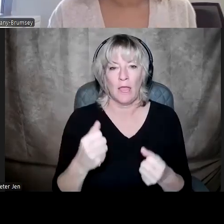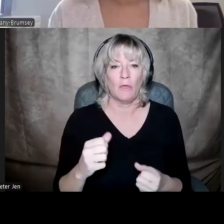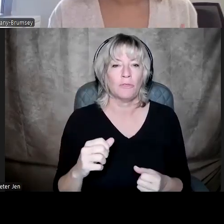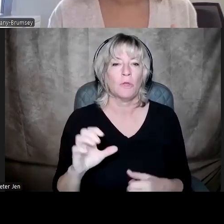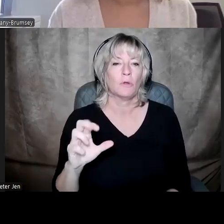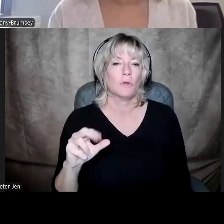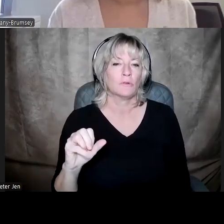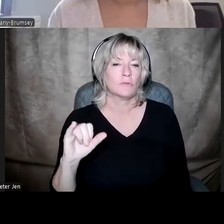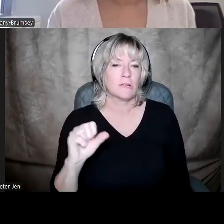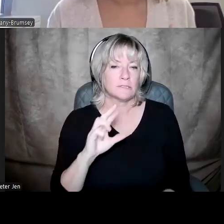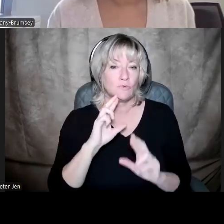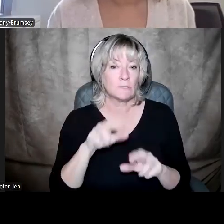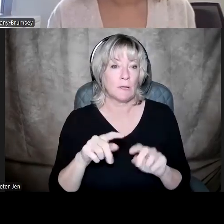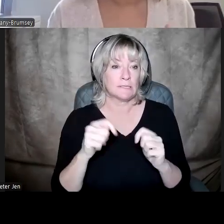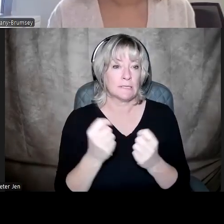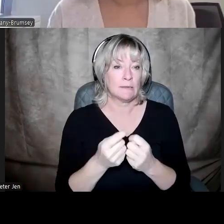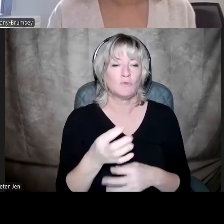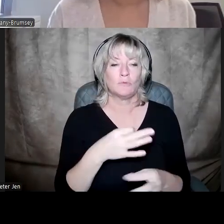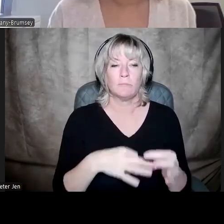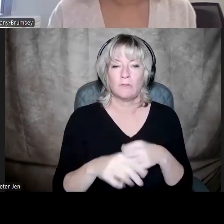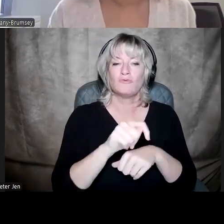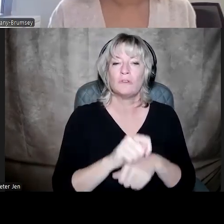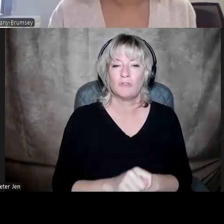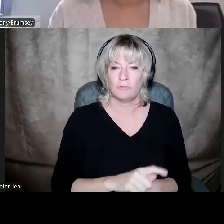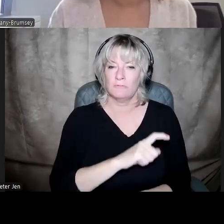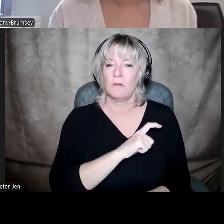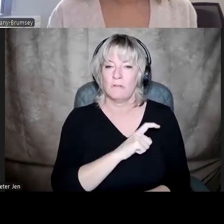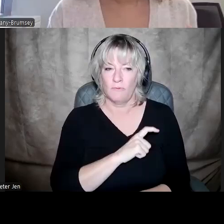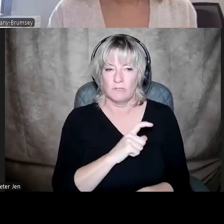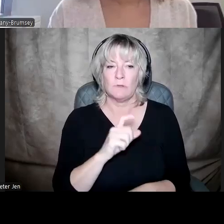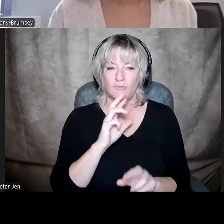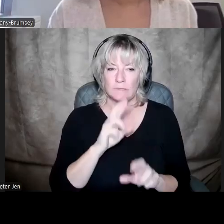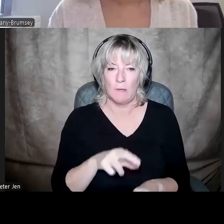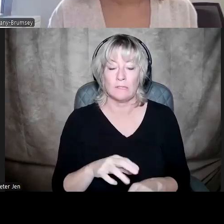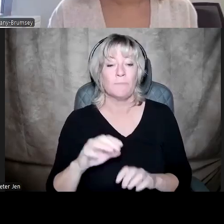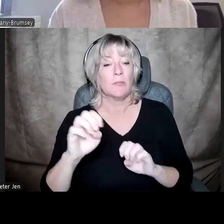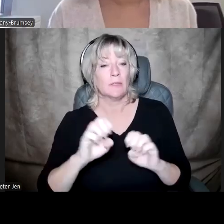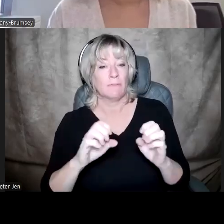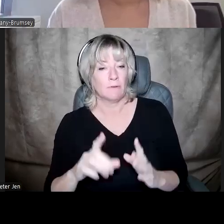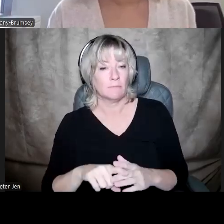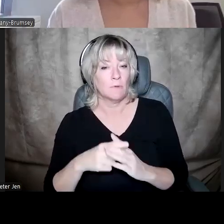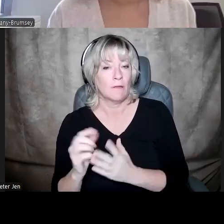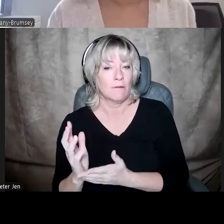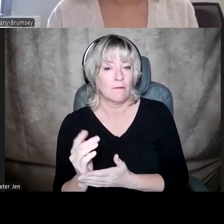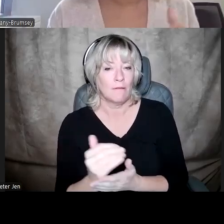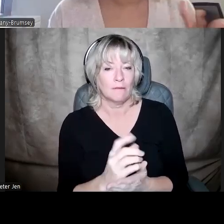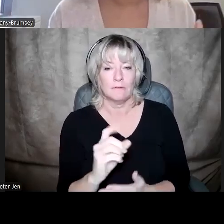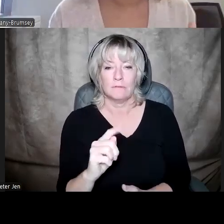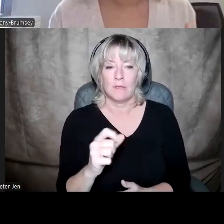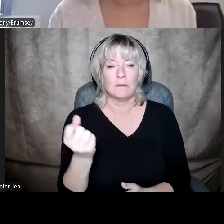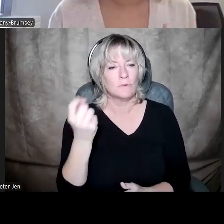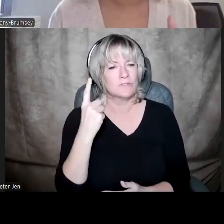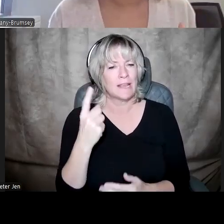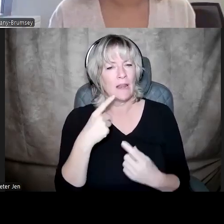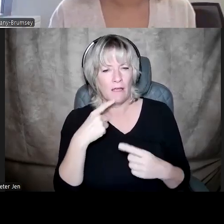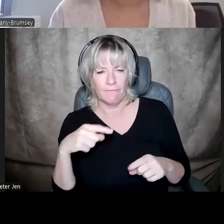teams to replace traditional law enforcement-based responses, evaluators began collecting data to understand the effectiveness